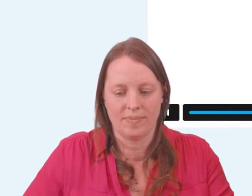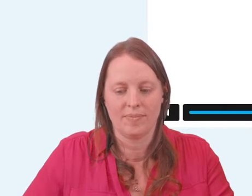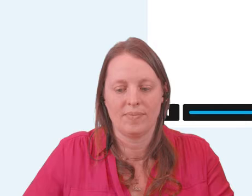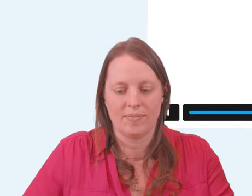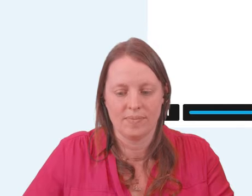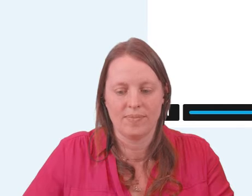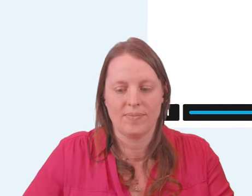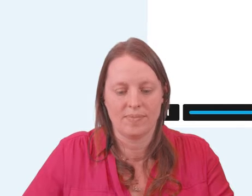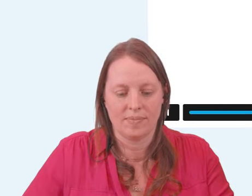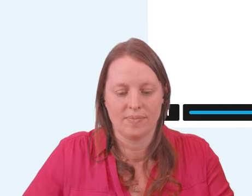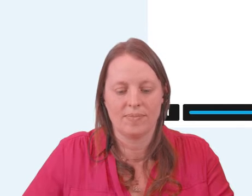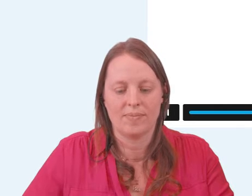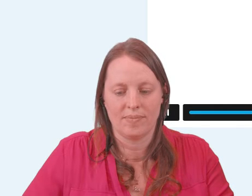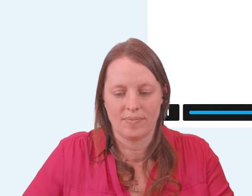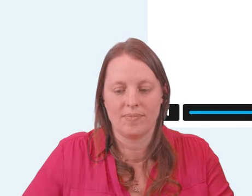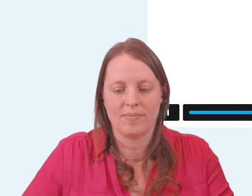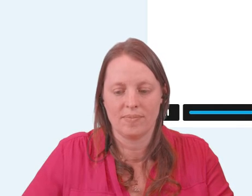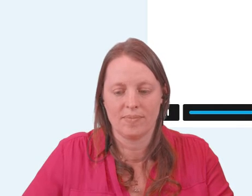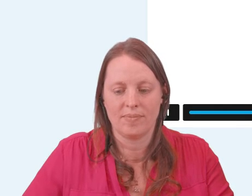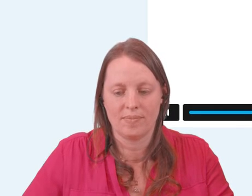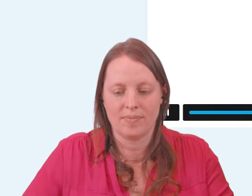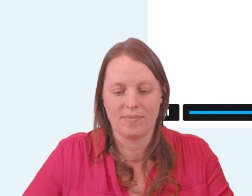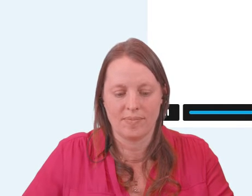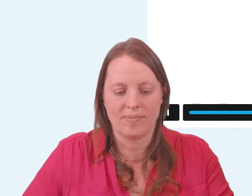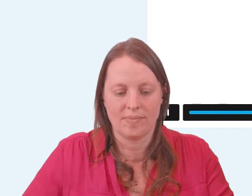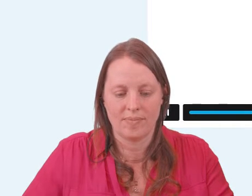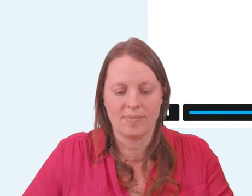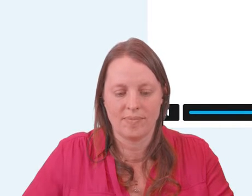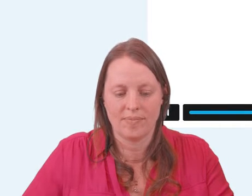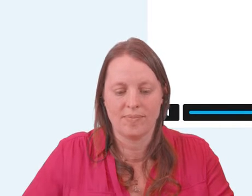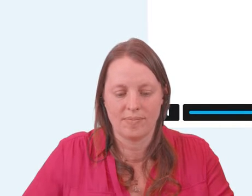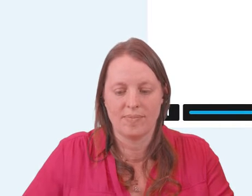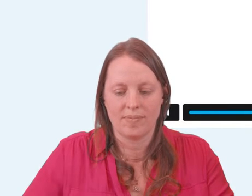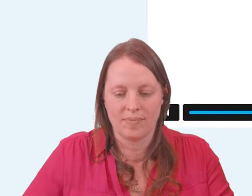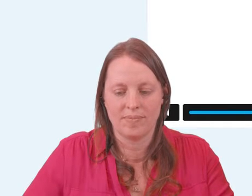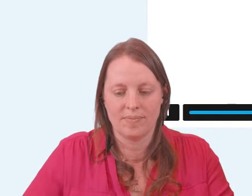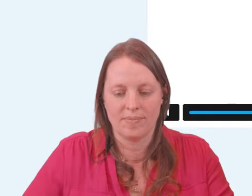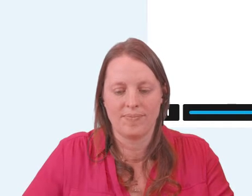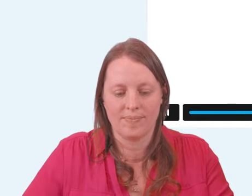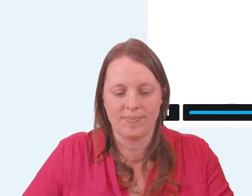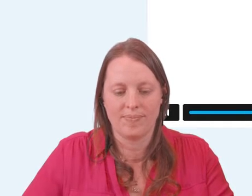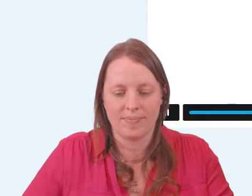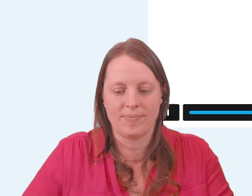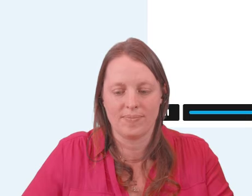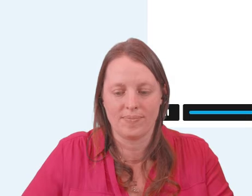cupula. Now, it's a 360 degree, okay?